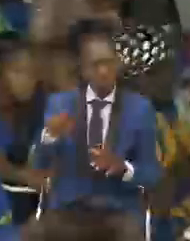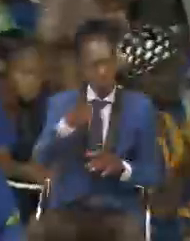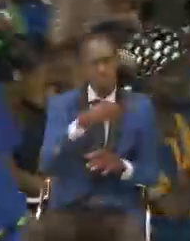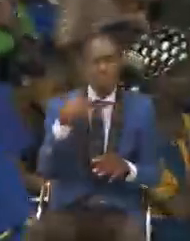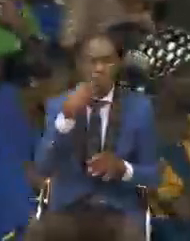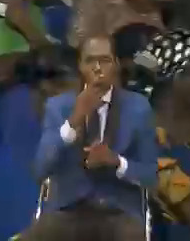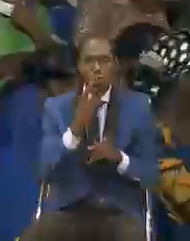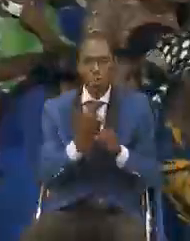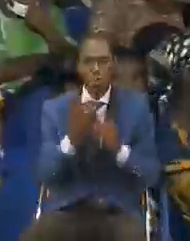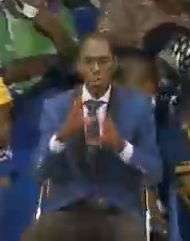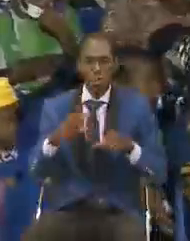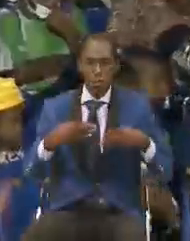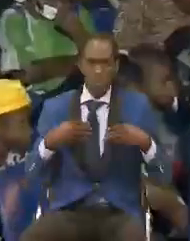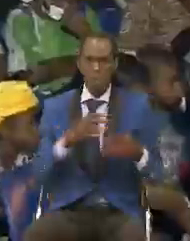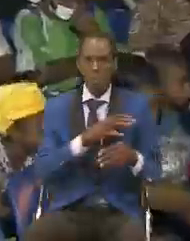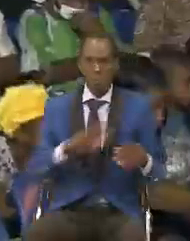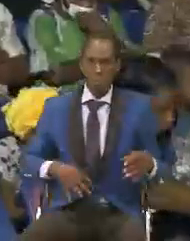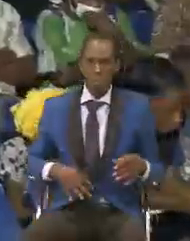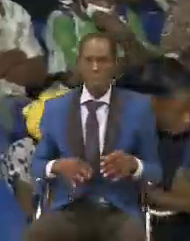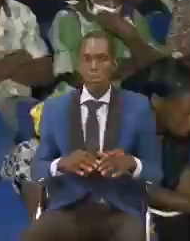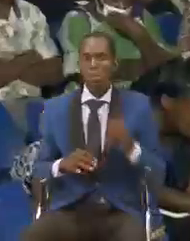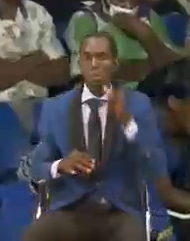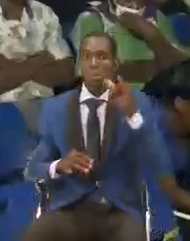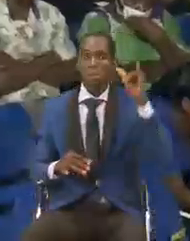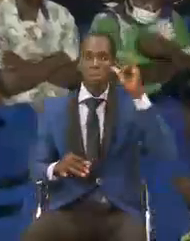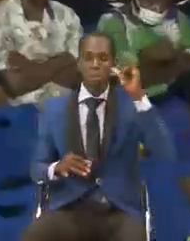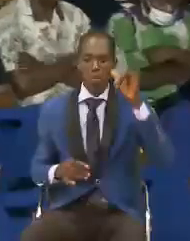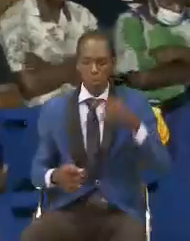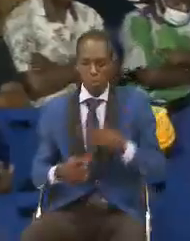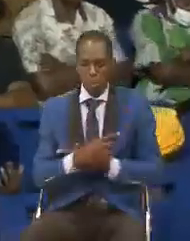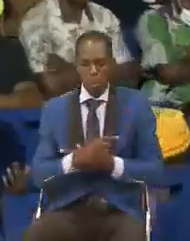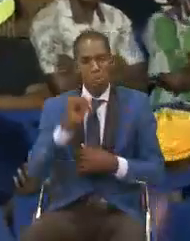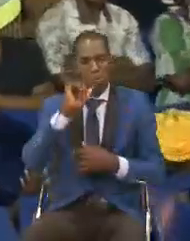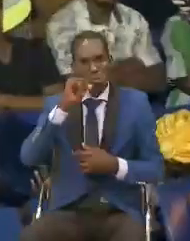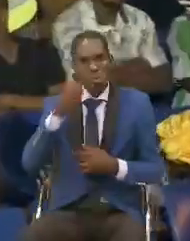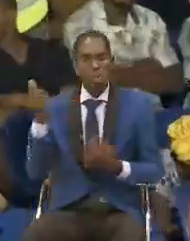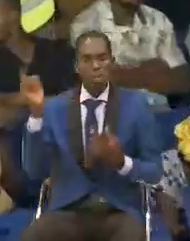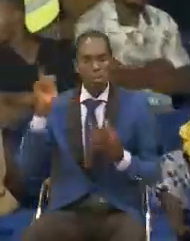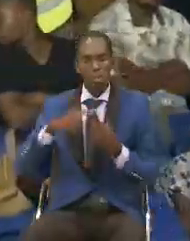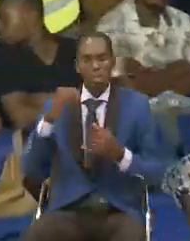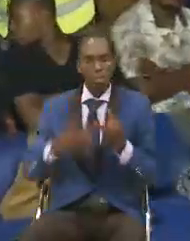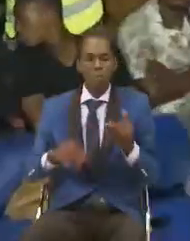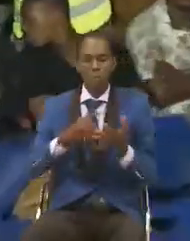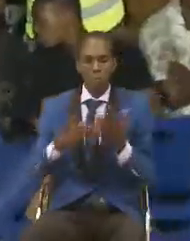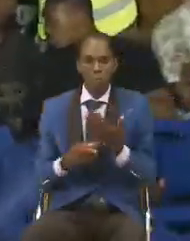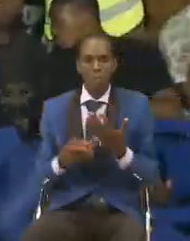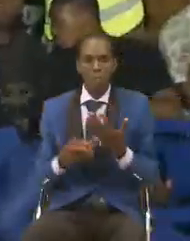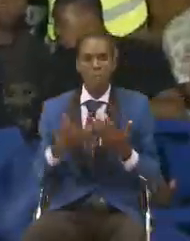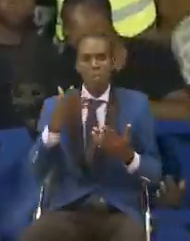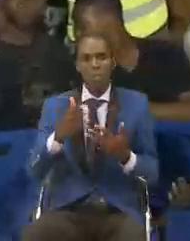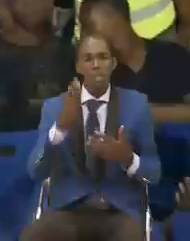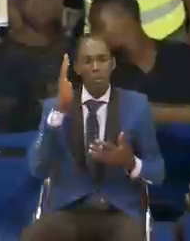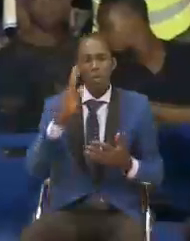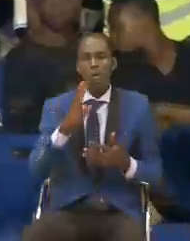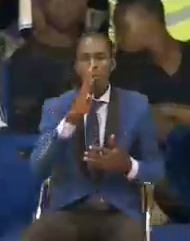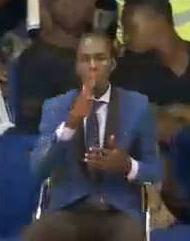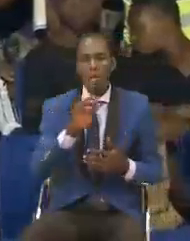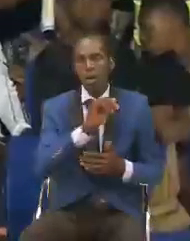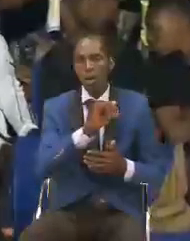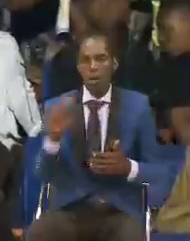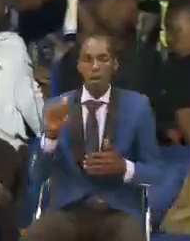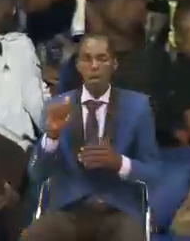Lord Jesus tonight. More details about this will be sent to you.